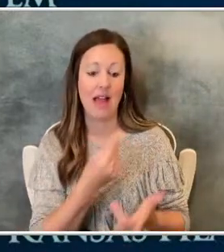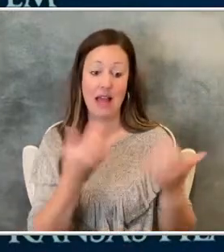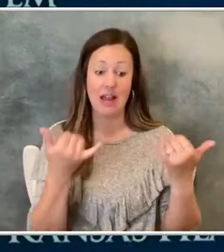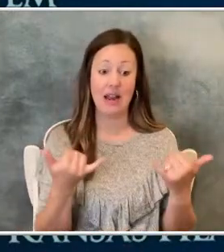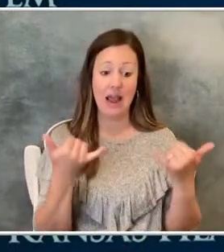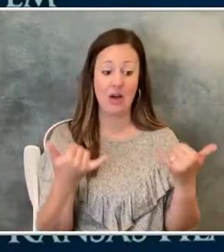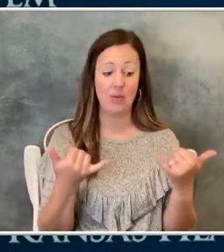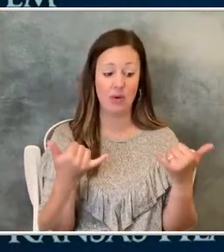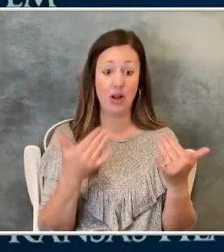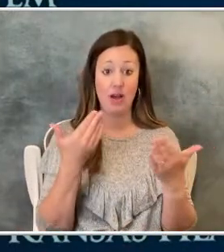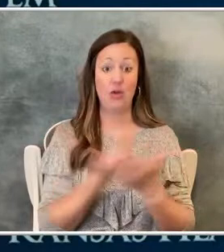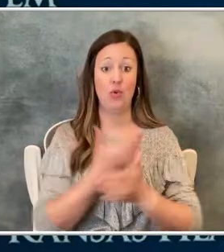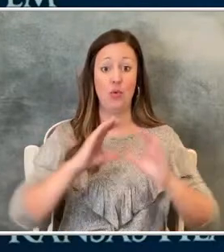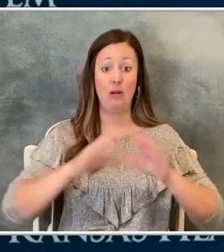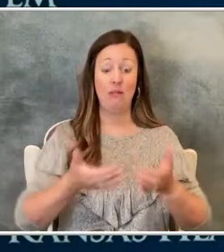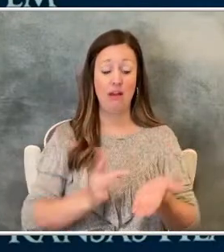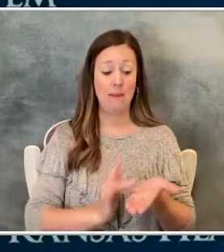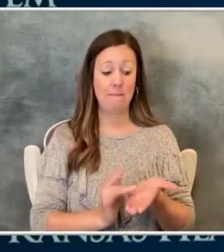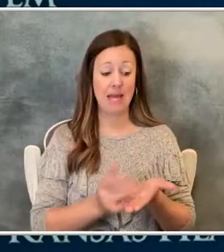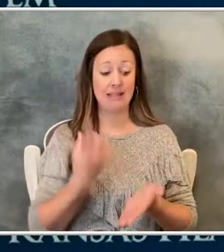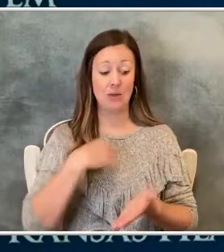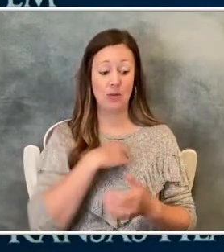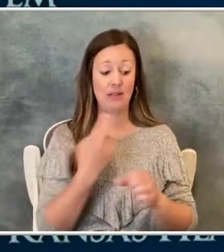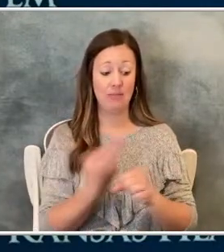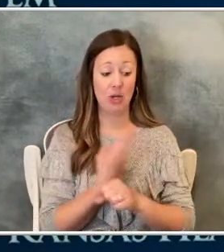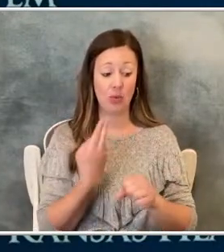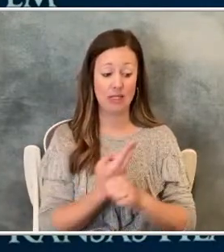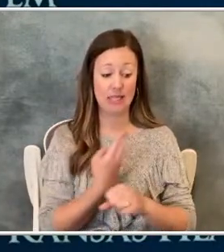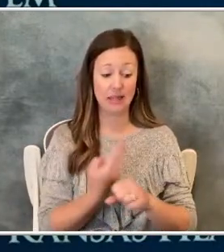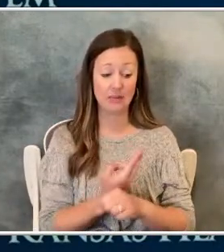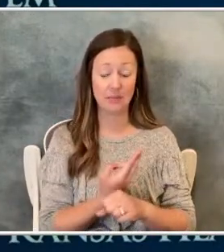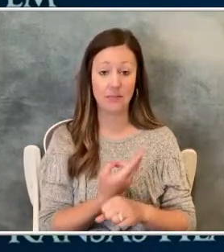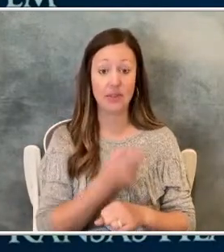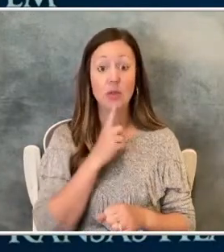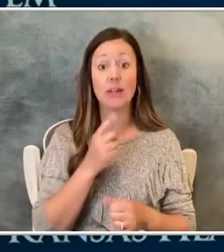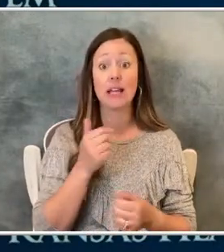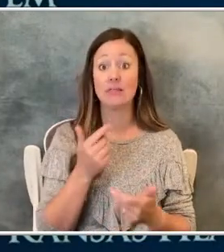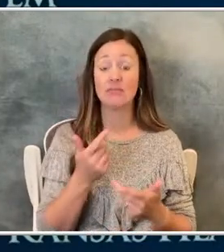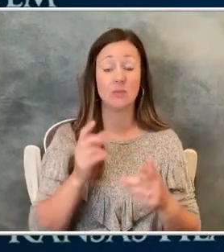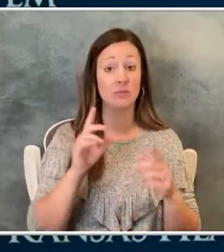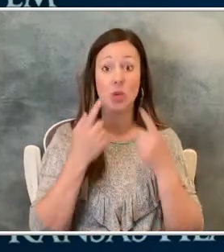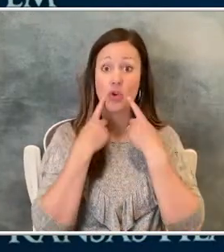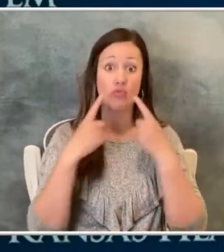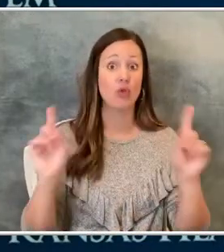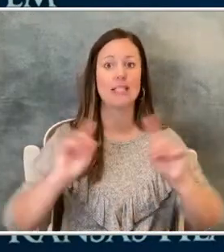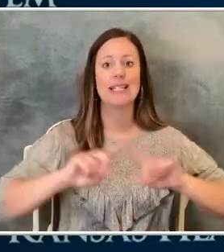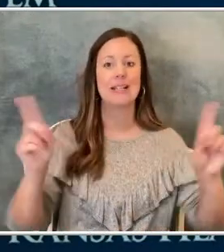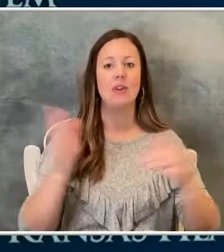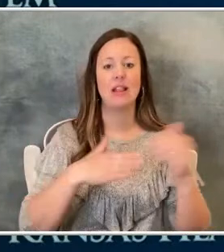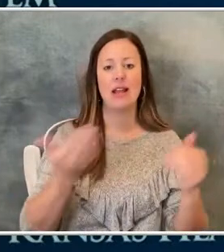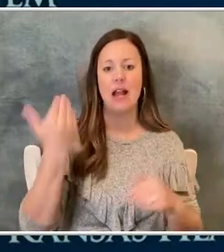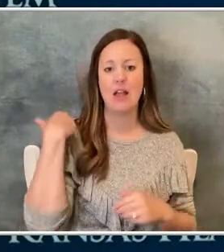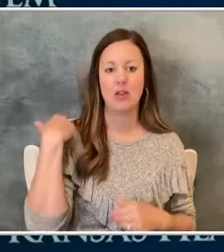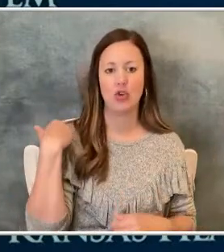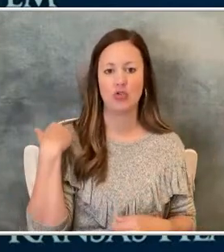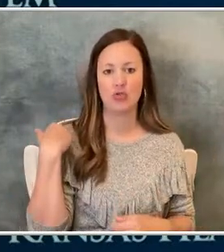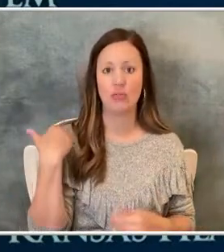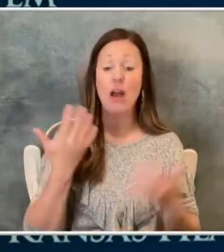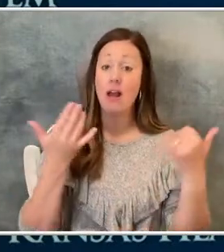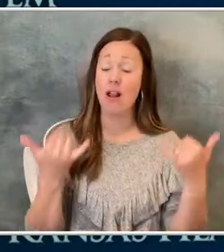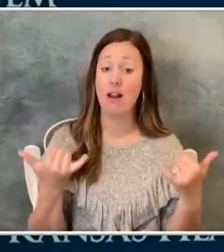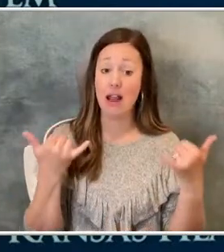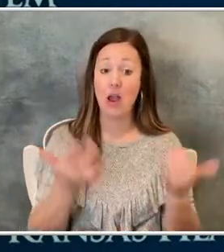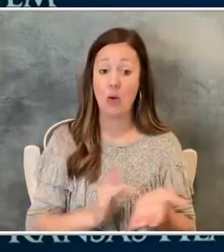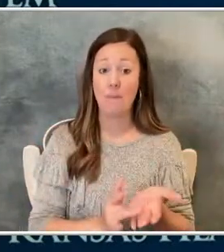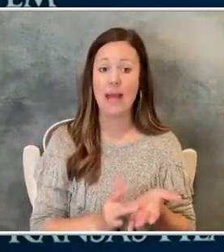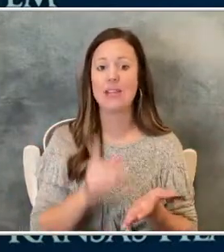that Dr. Agravir and I have been using that works totally different than all the ones that have been out there now. All the ones that are out now work on the